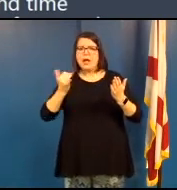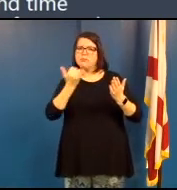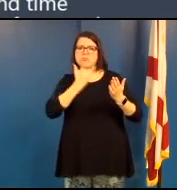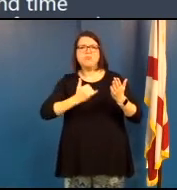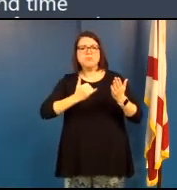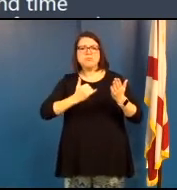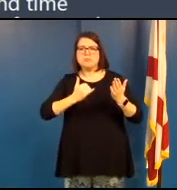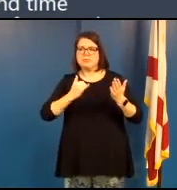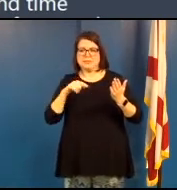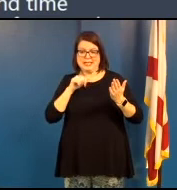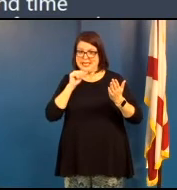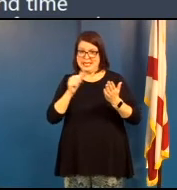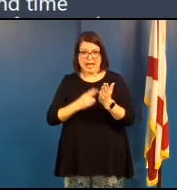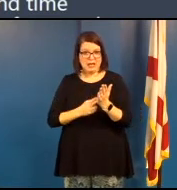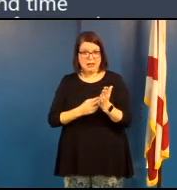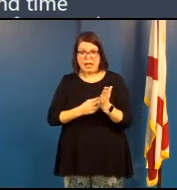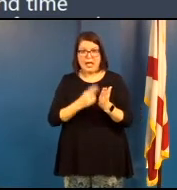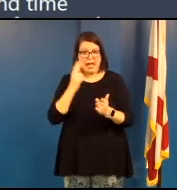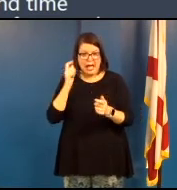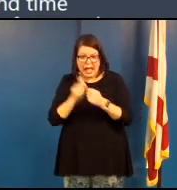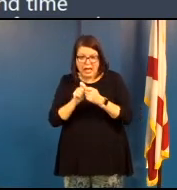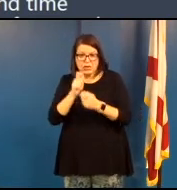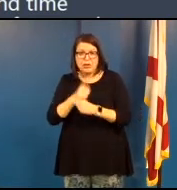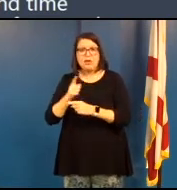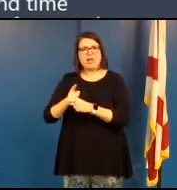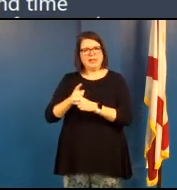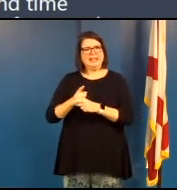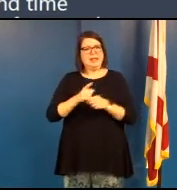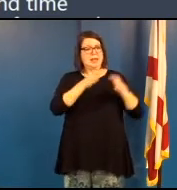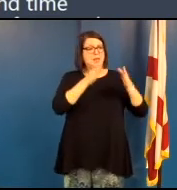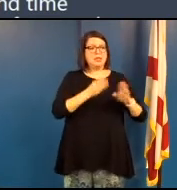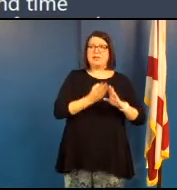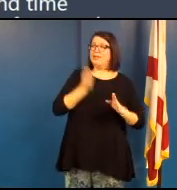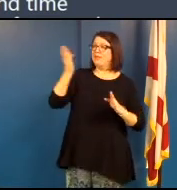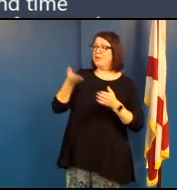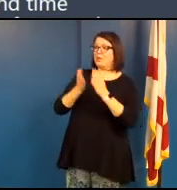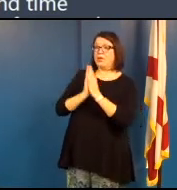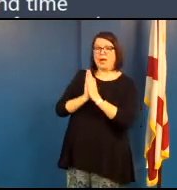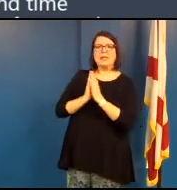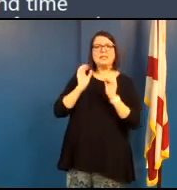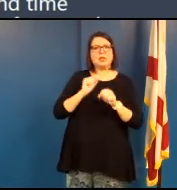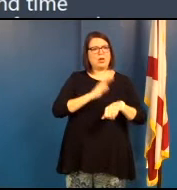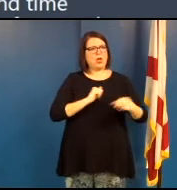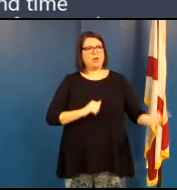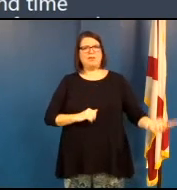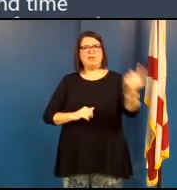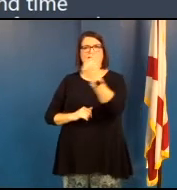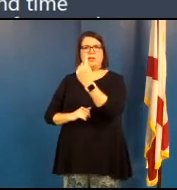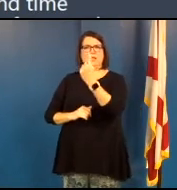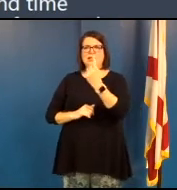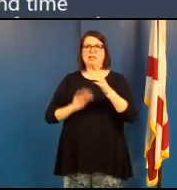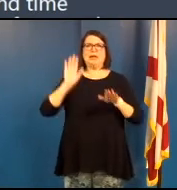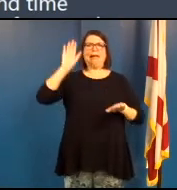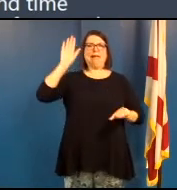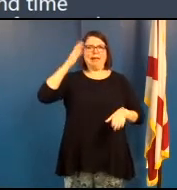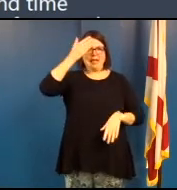to testify before committee to defend why that information in your form wasn't accurate as you said it was.